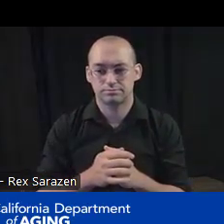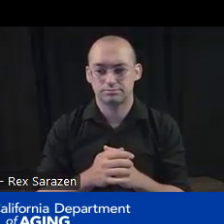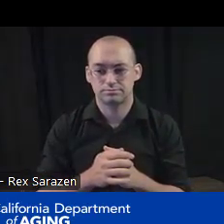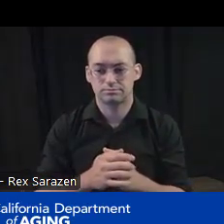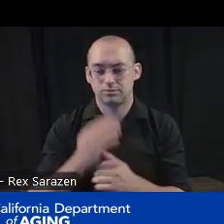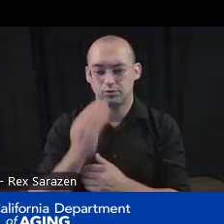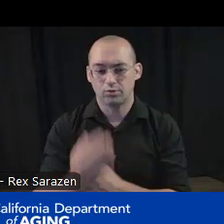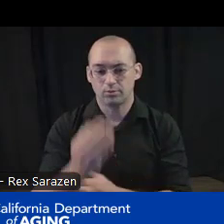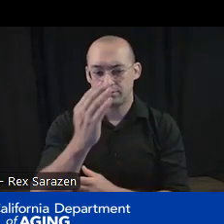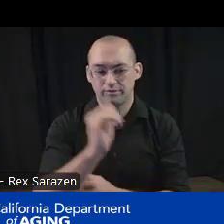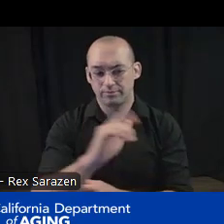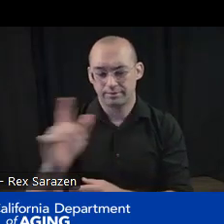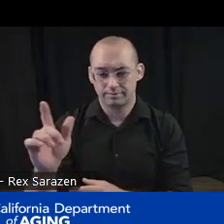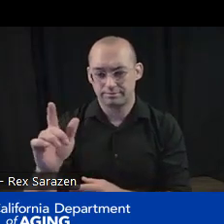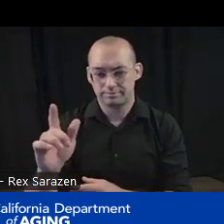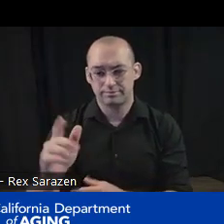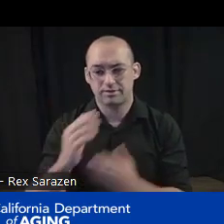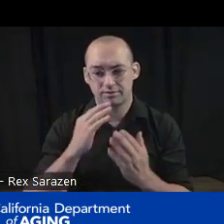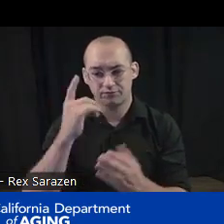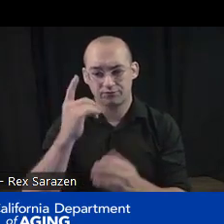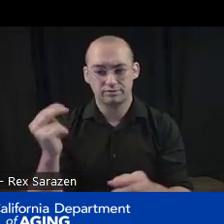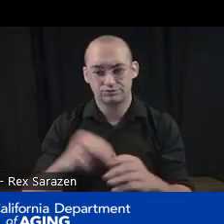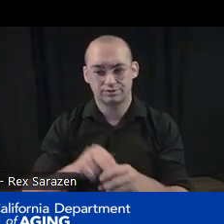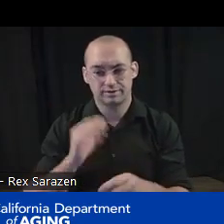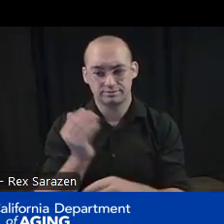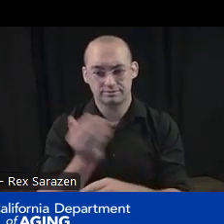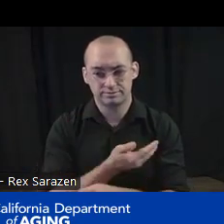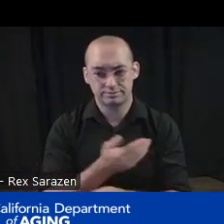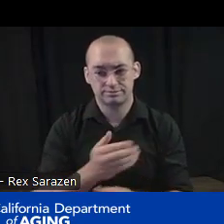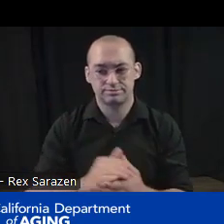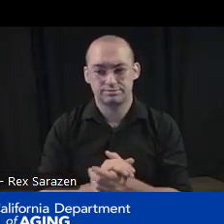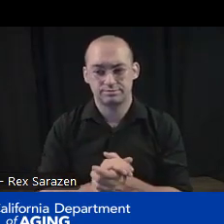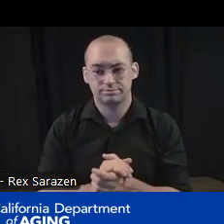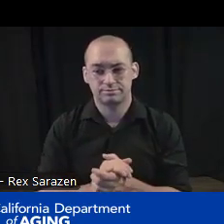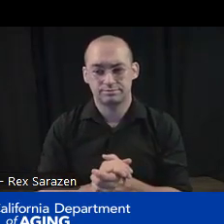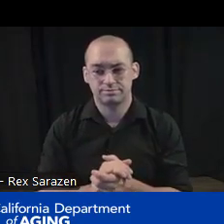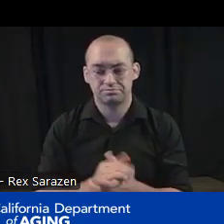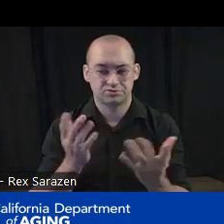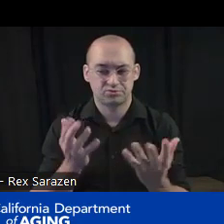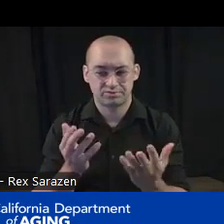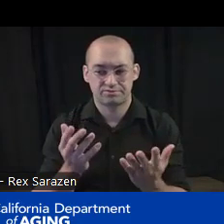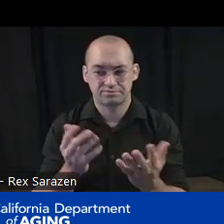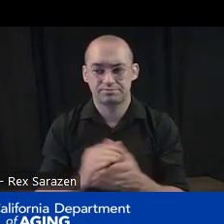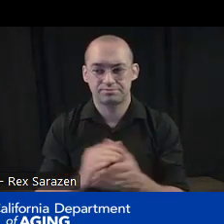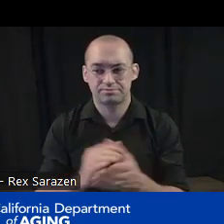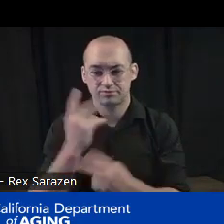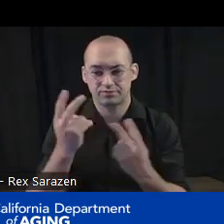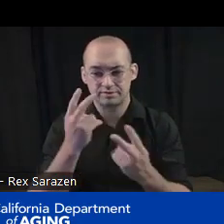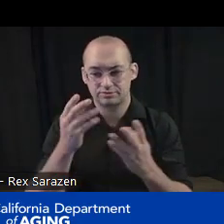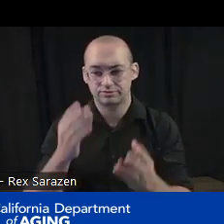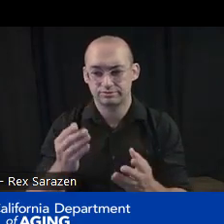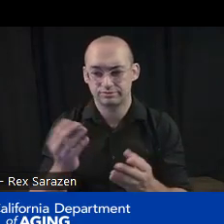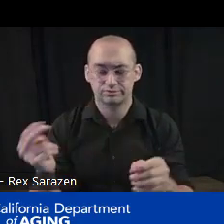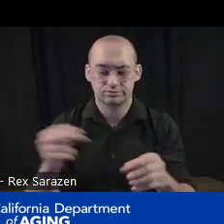Good morning, everyone. Thank you for joining us. Give it a couple moments for our attendees to log